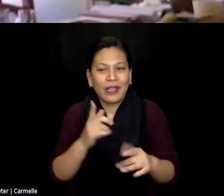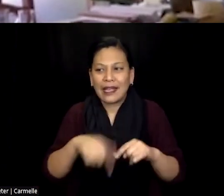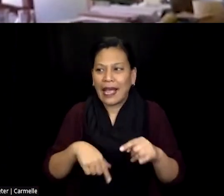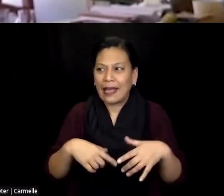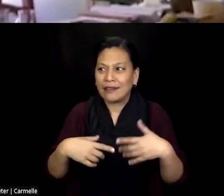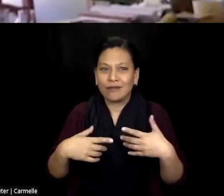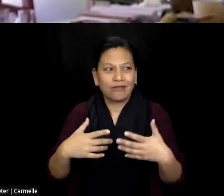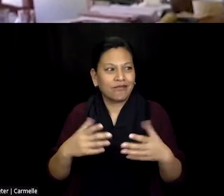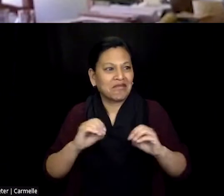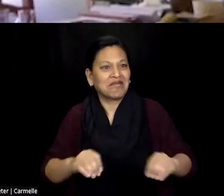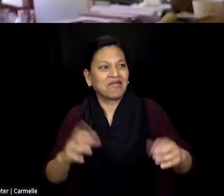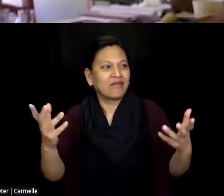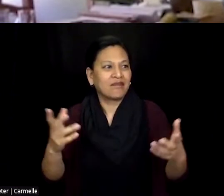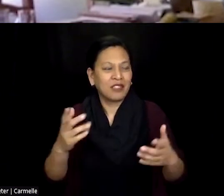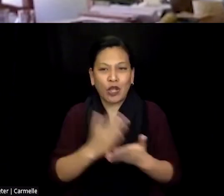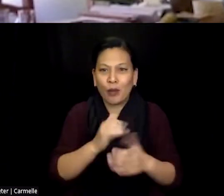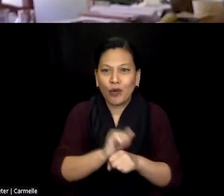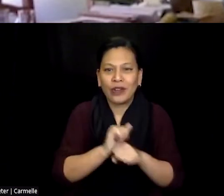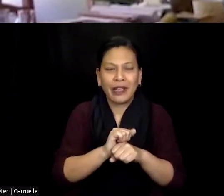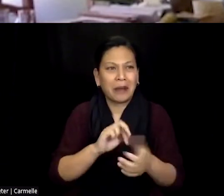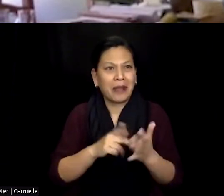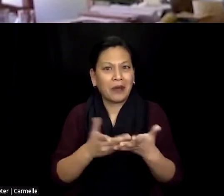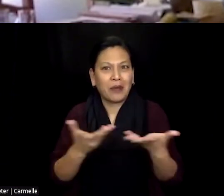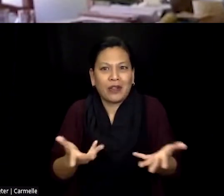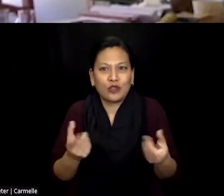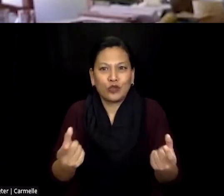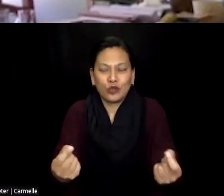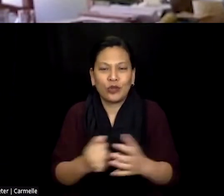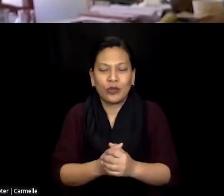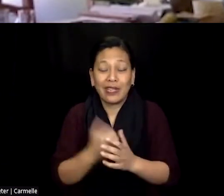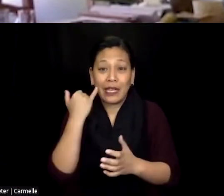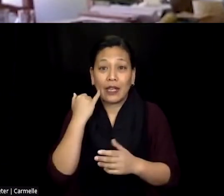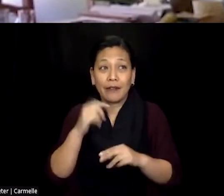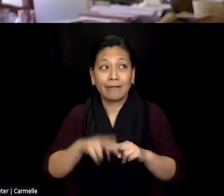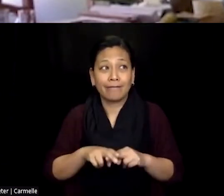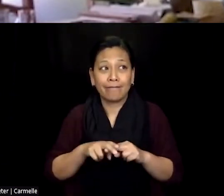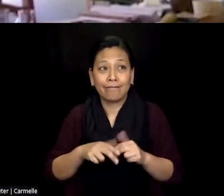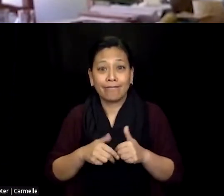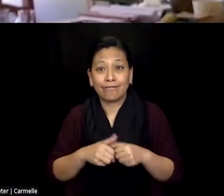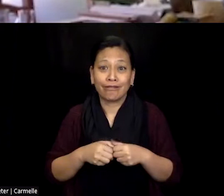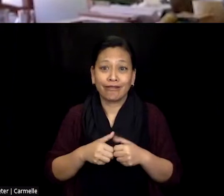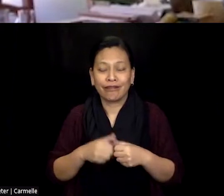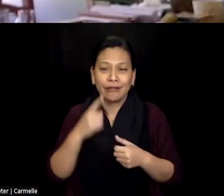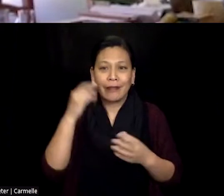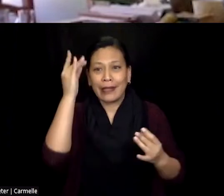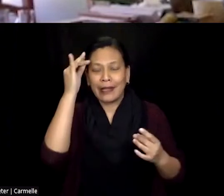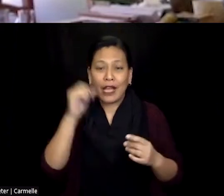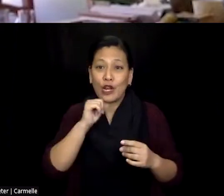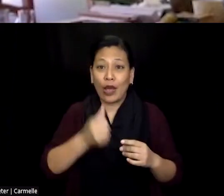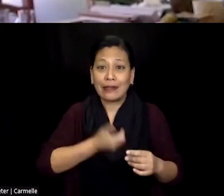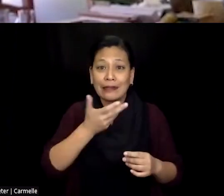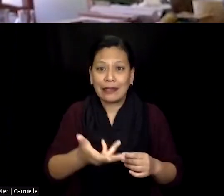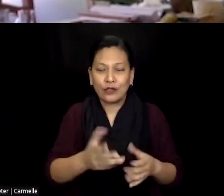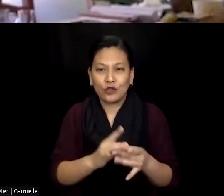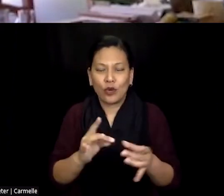You cannot not work. I mean, I'd go nuts. If I had to sit on my hands my whole life and not be able to tell stories, I'd lose my mind.